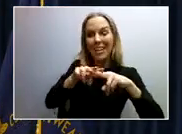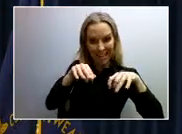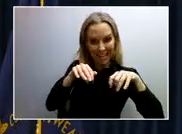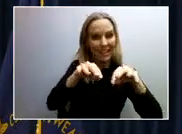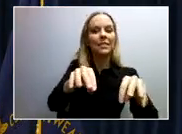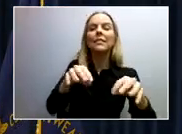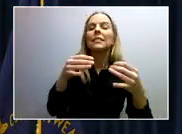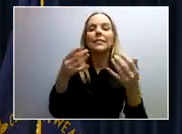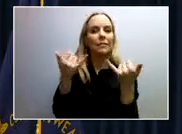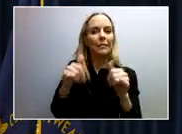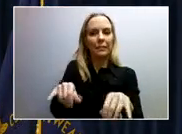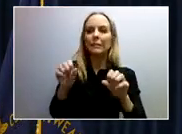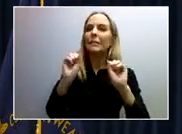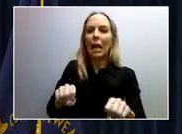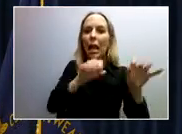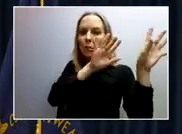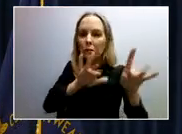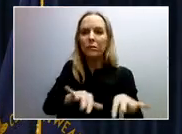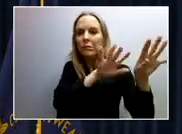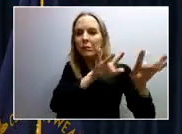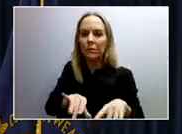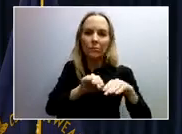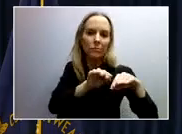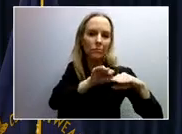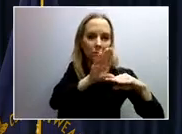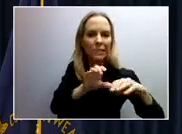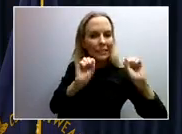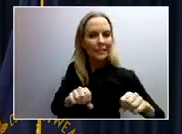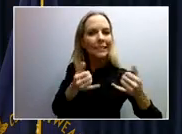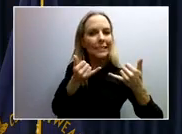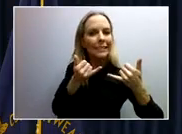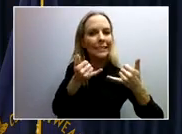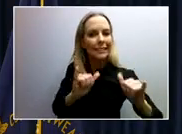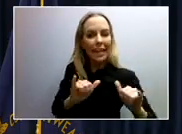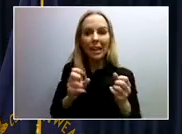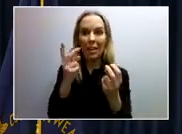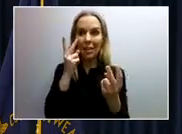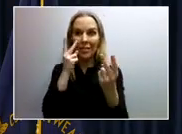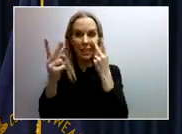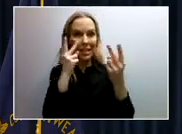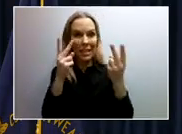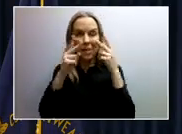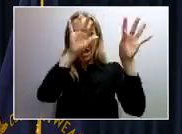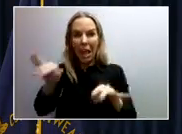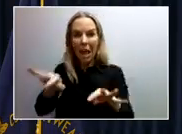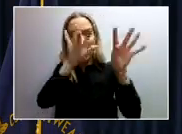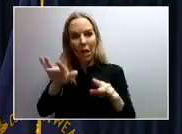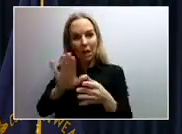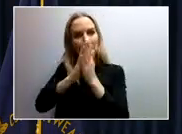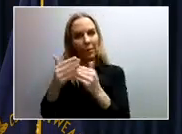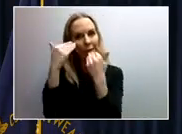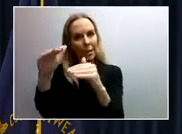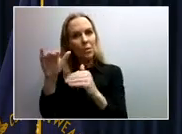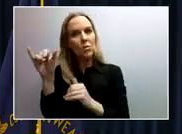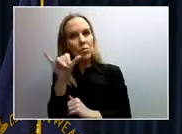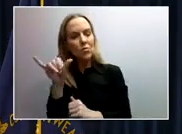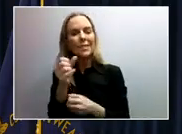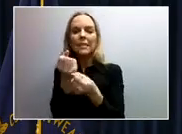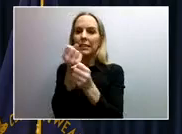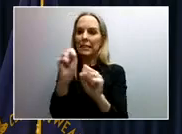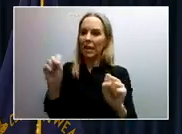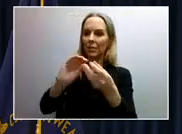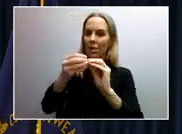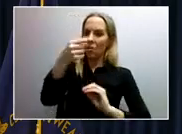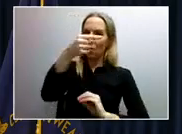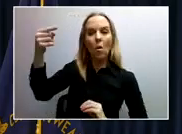there is enough snowfall, and visibility quickly becomes limited as well. Safety is priority number one. We want